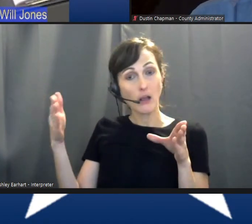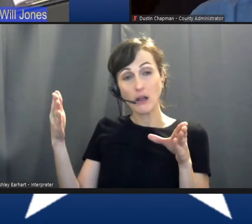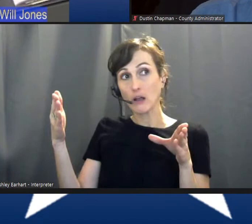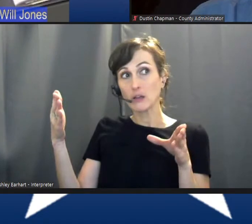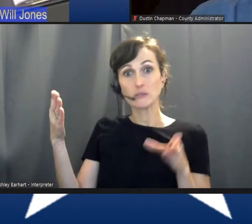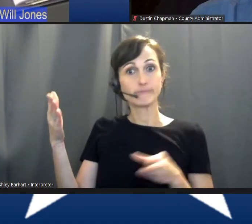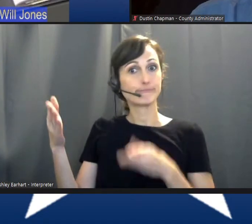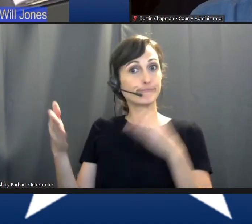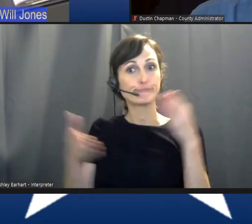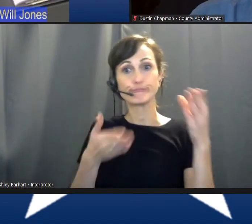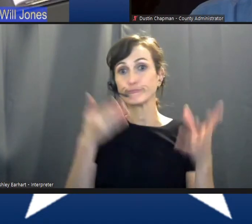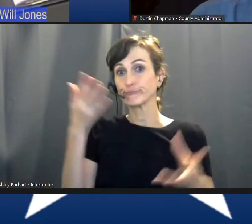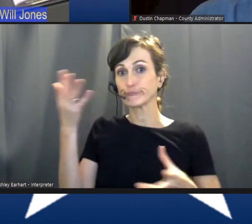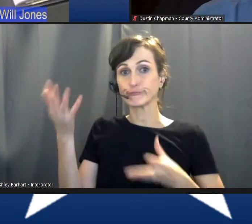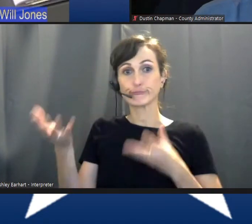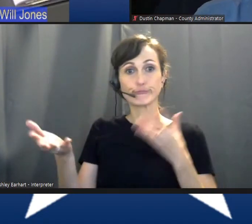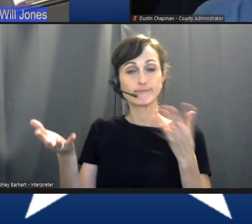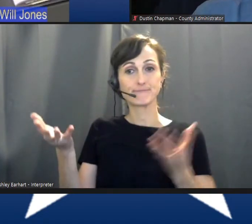to